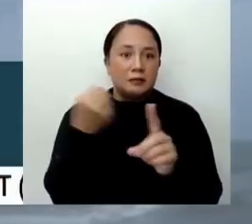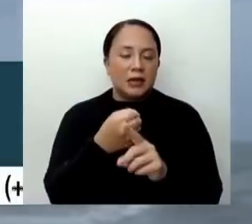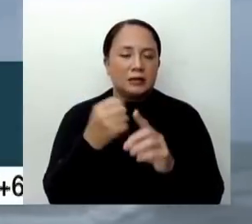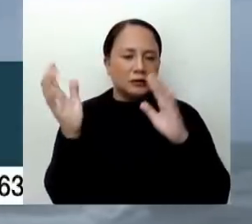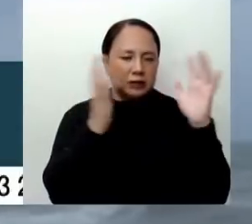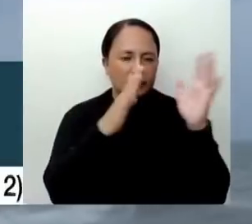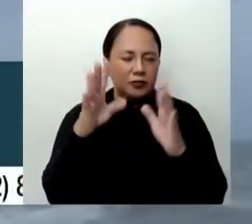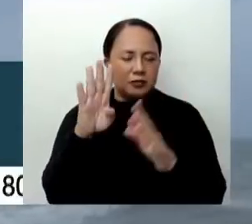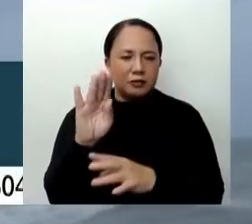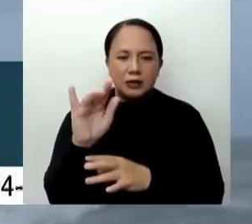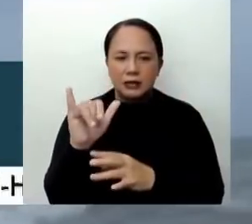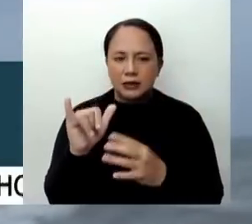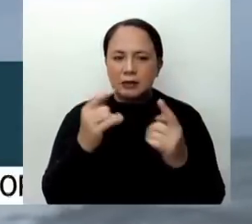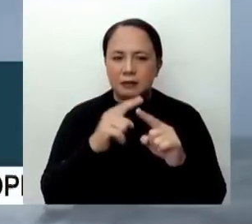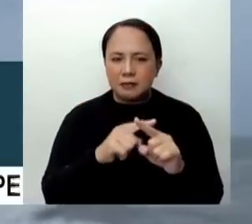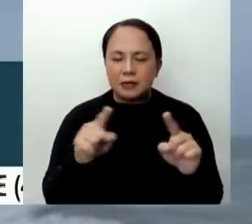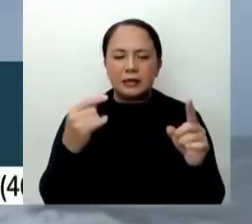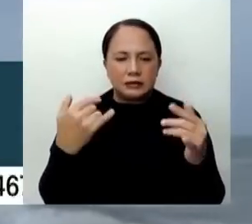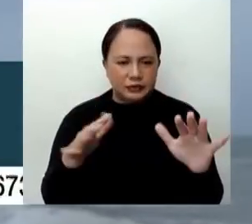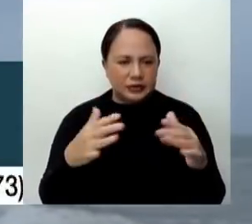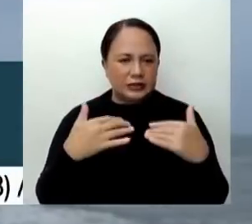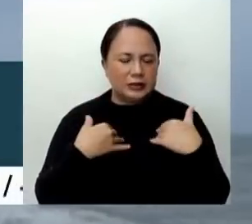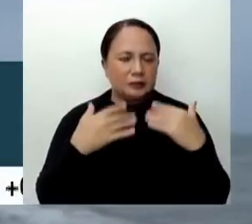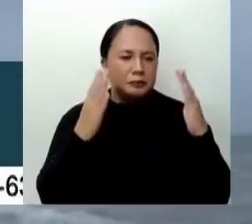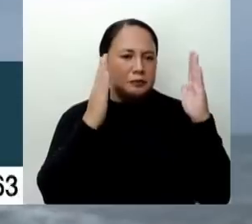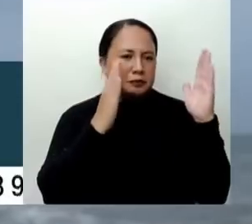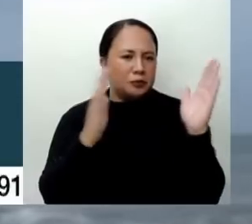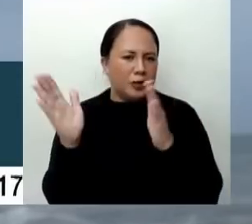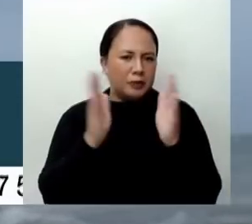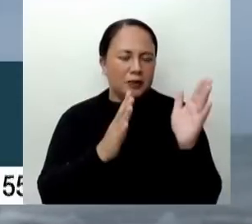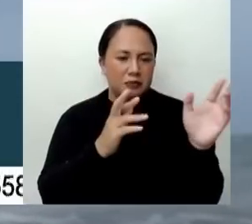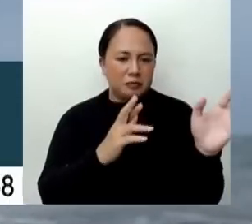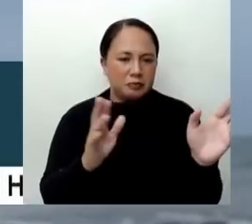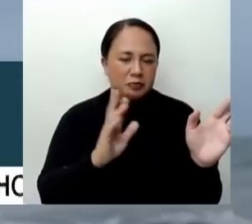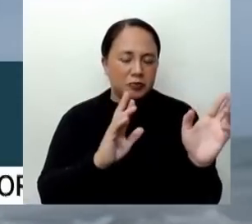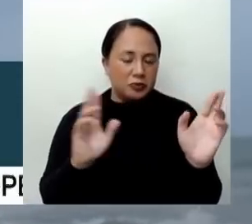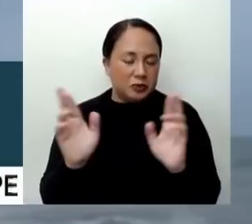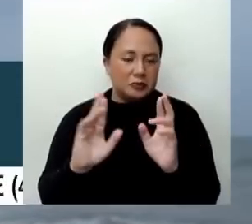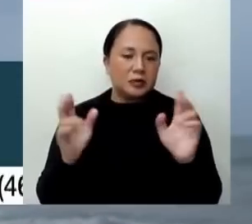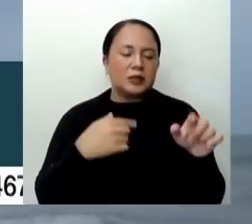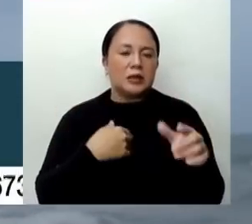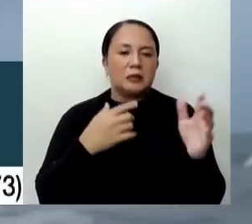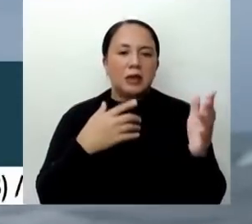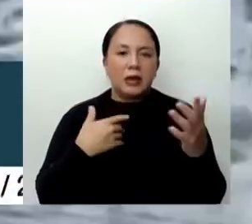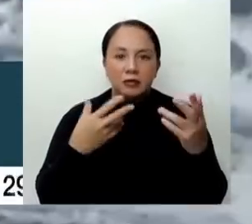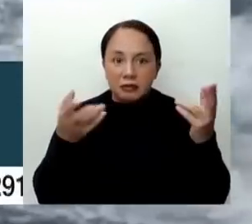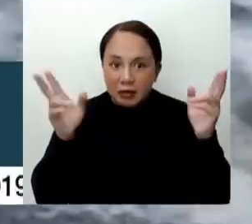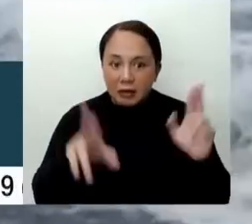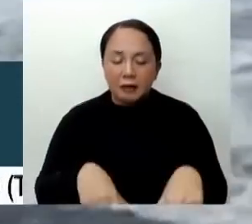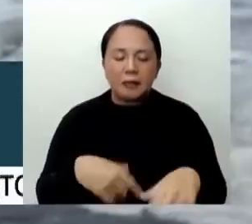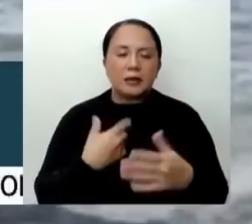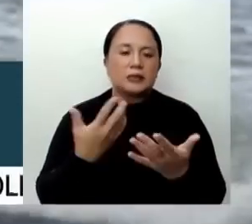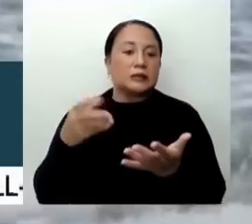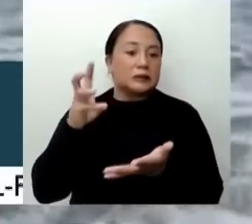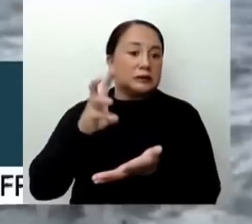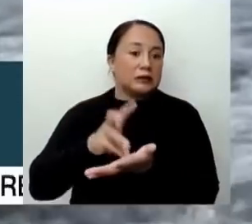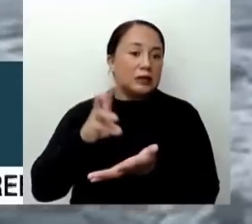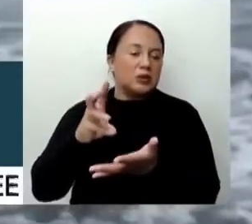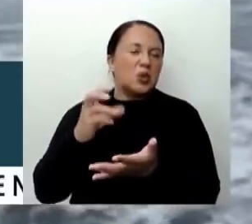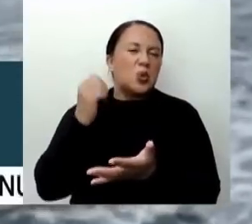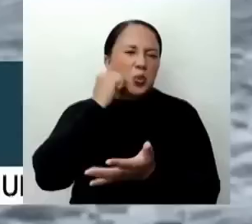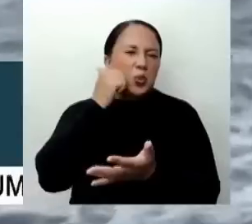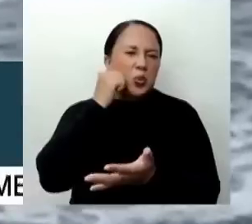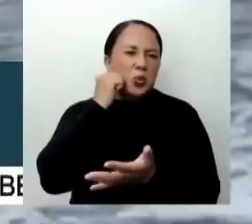but they are already prepared to respond if needed. Mayor Lubinon said that because their town is often hit by